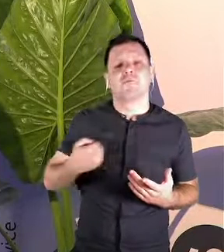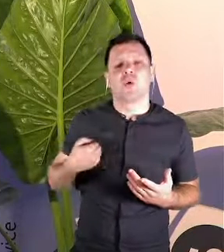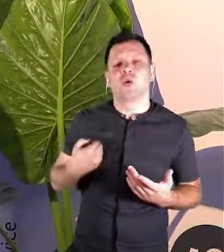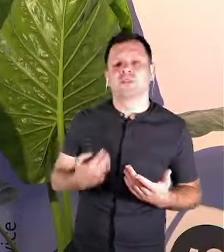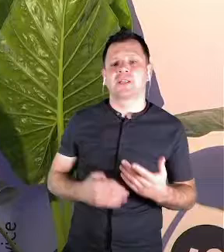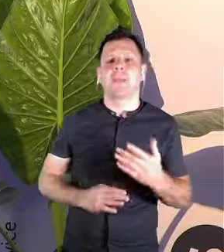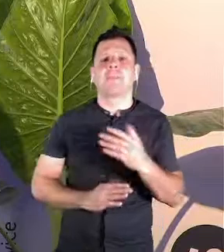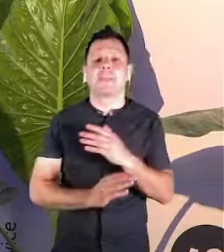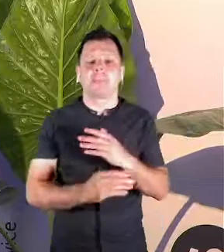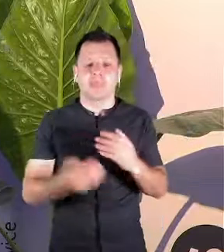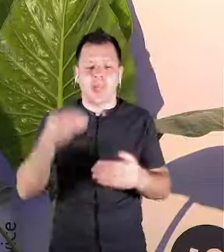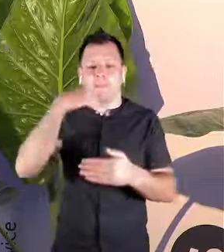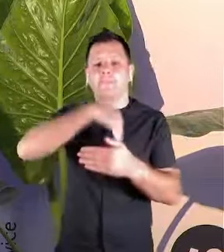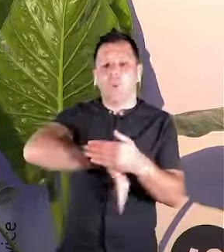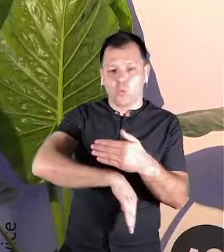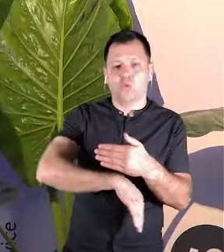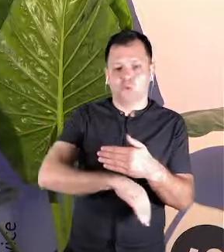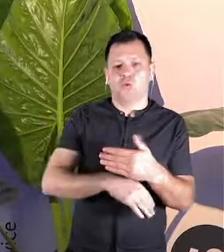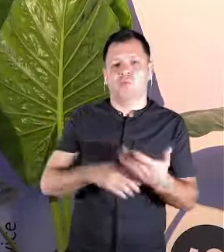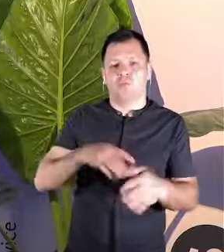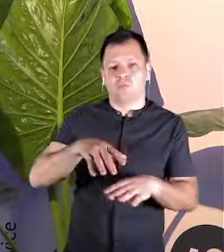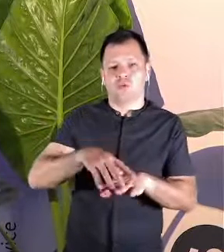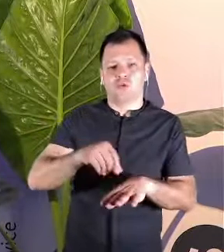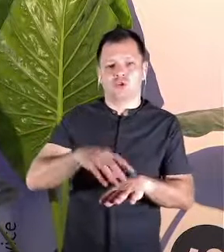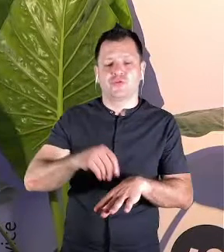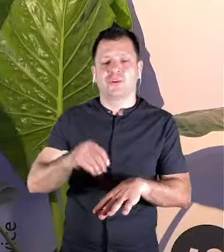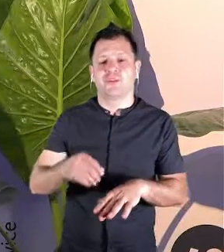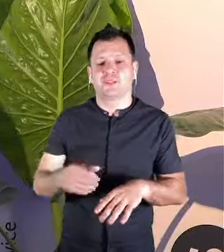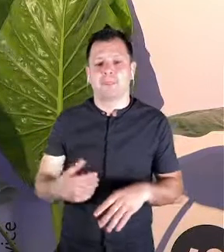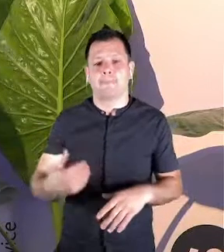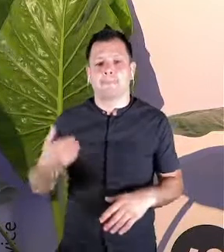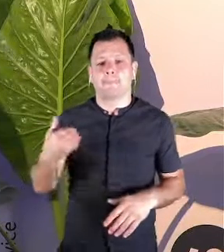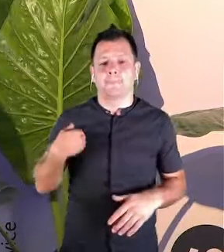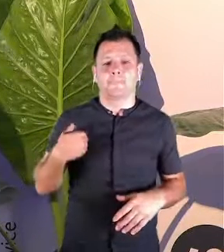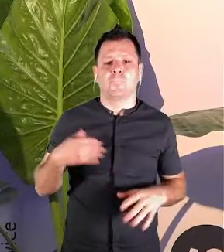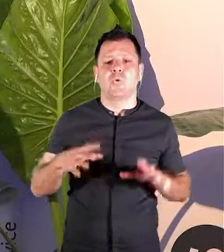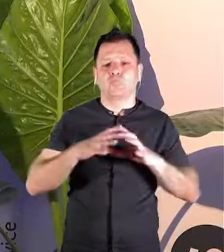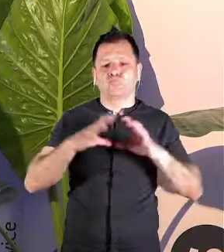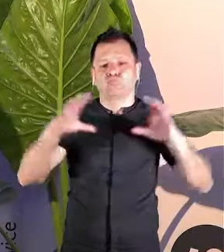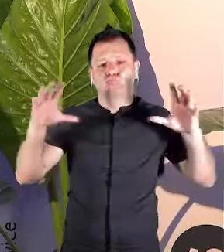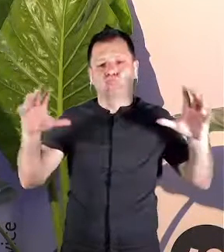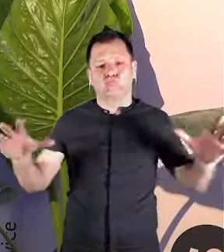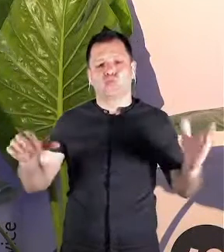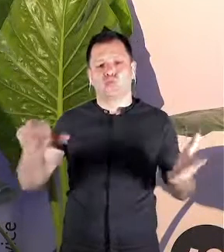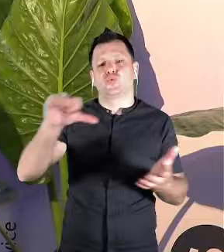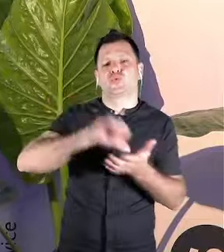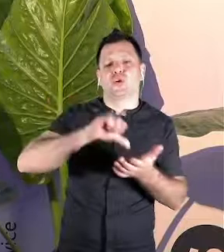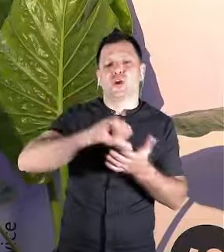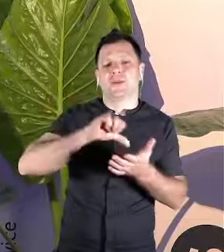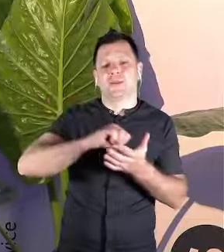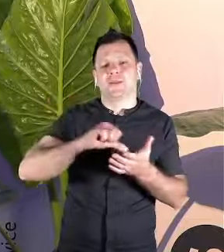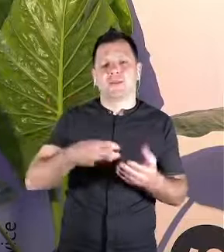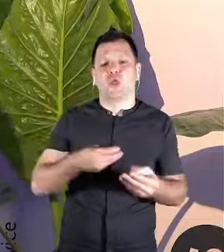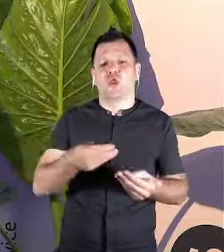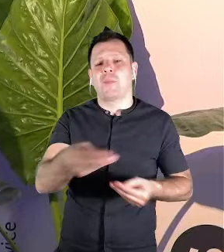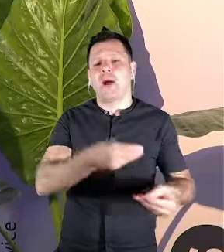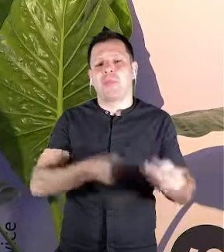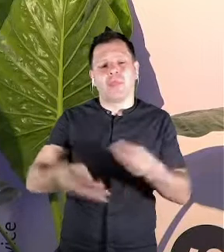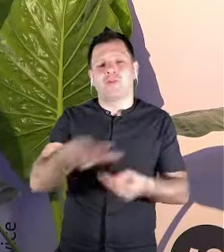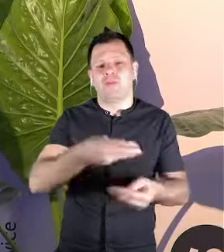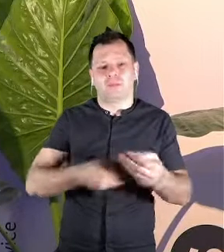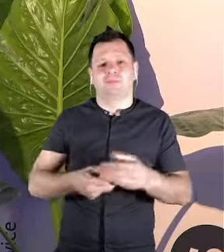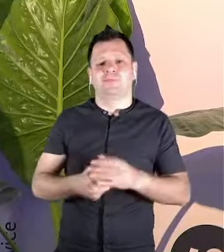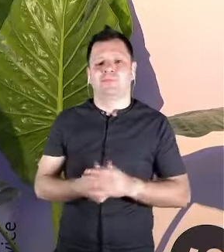there was a huge shopping mall being built. And the idea behind it was, of course, to put some life in the